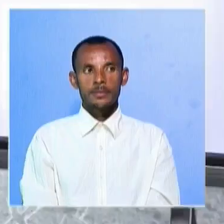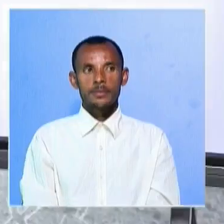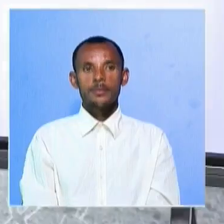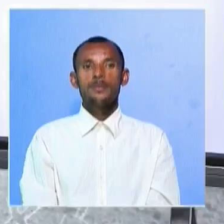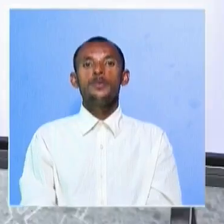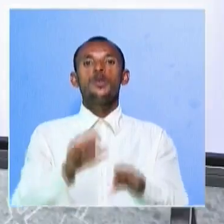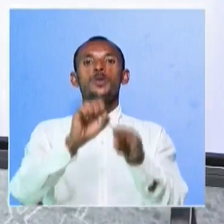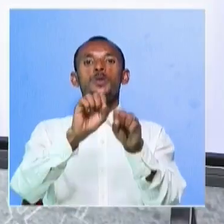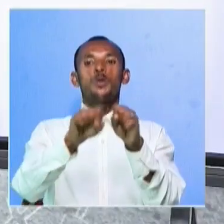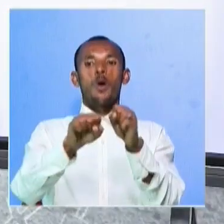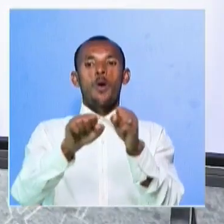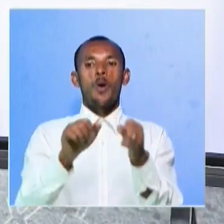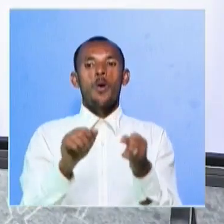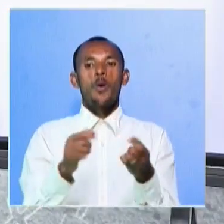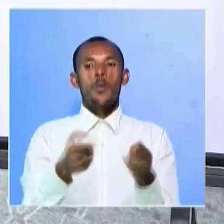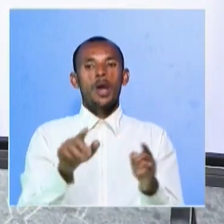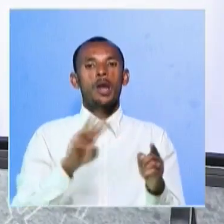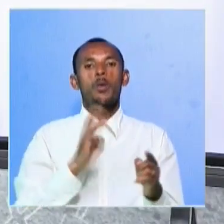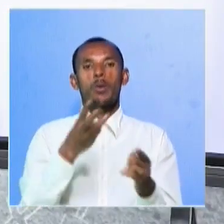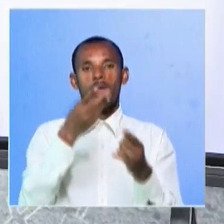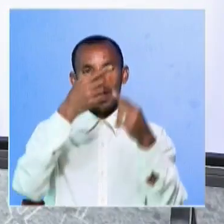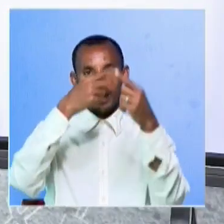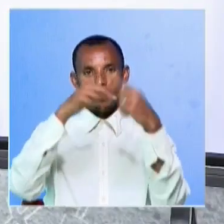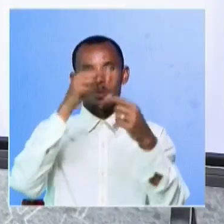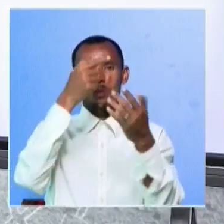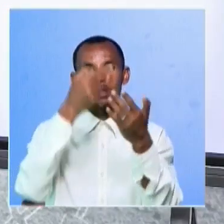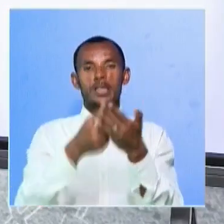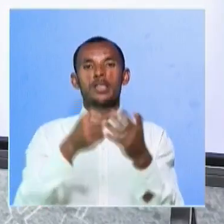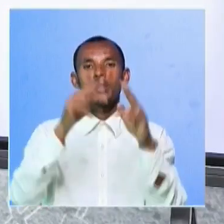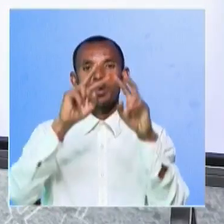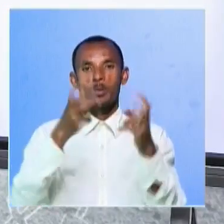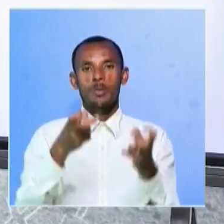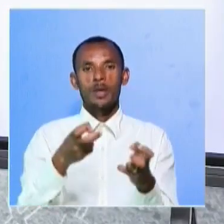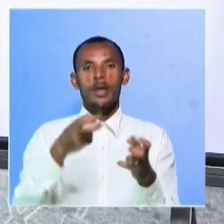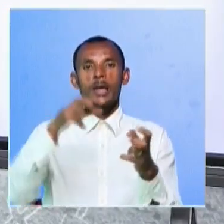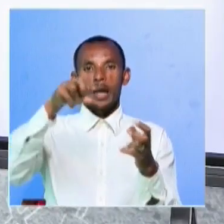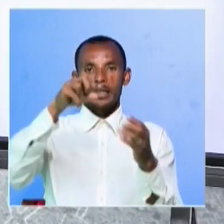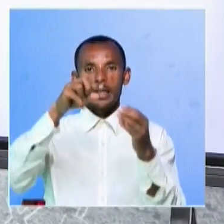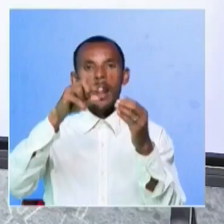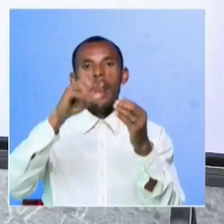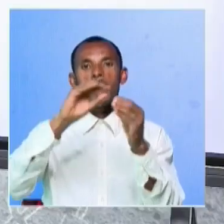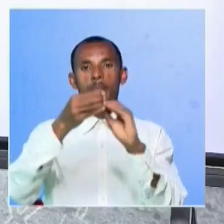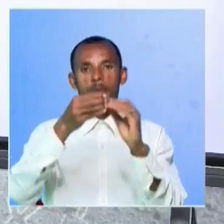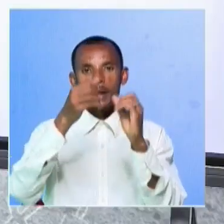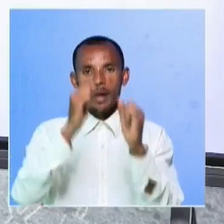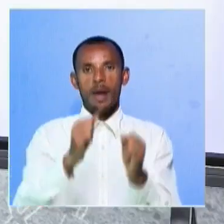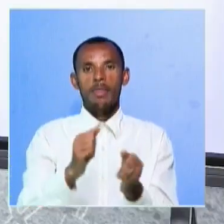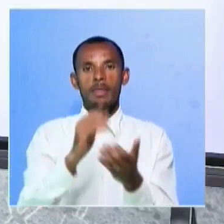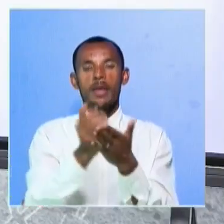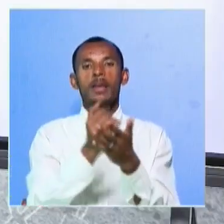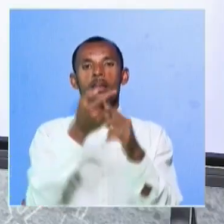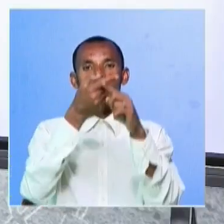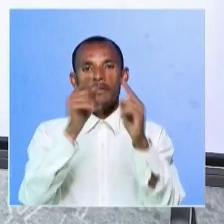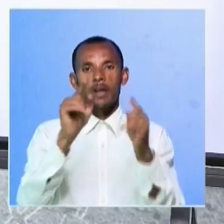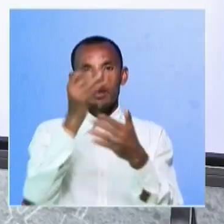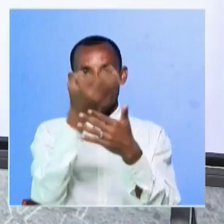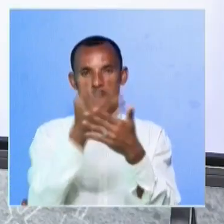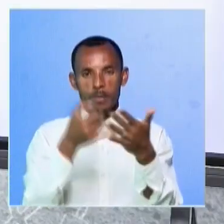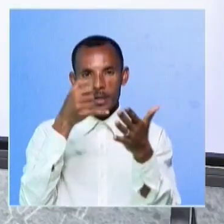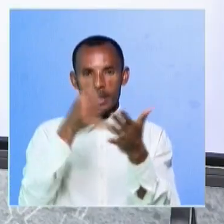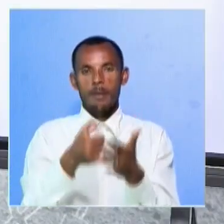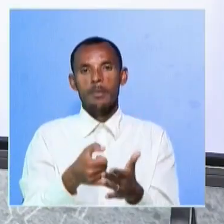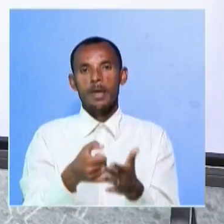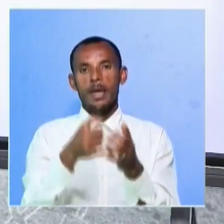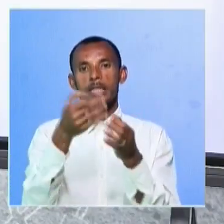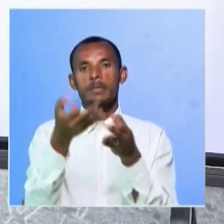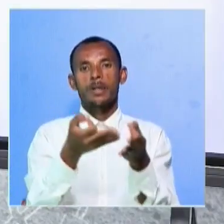So when we come to this topic, rational numbers can take different forms. It can be expressed in decimal